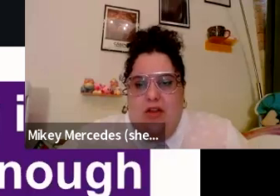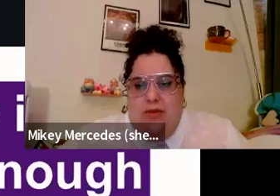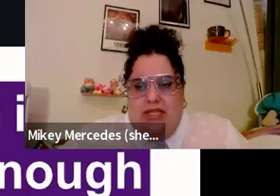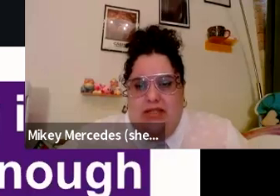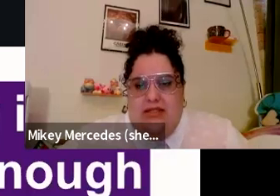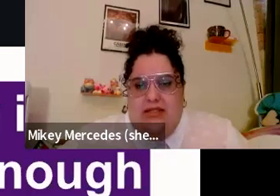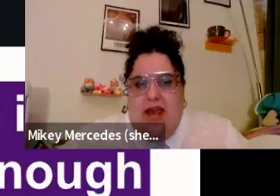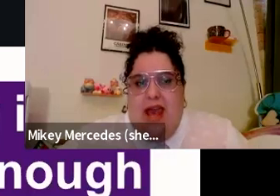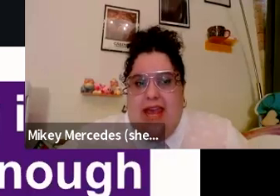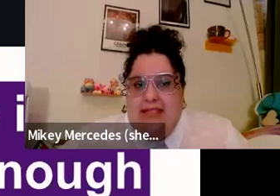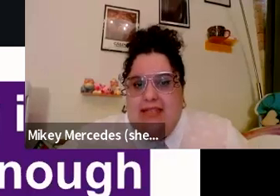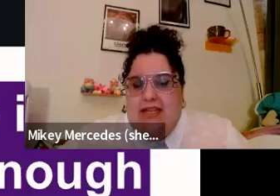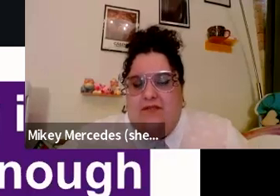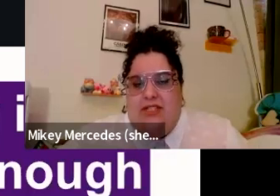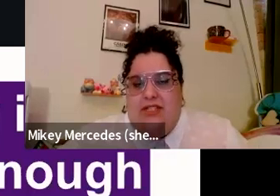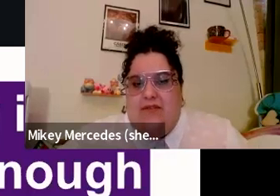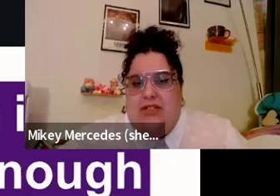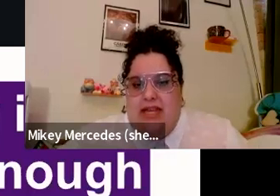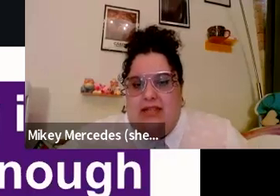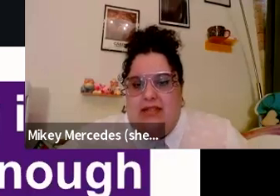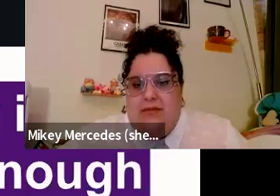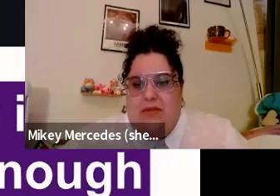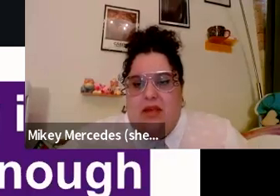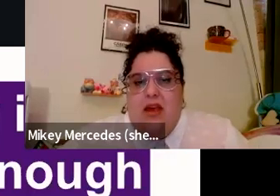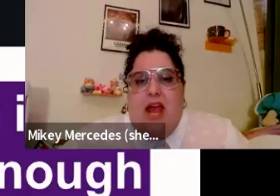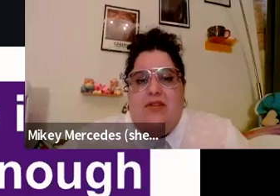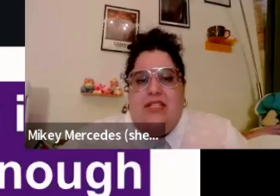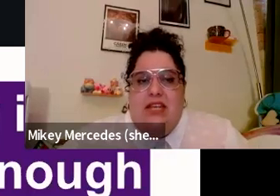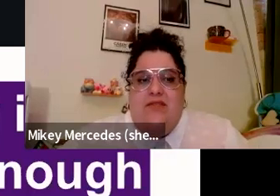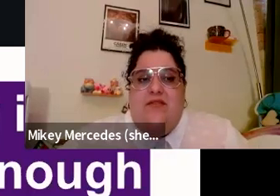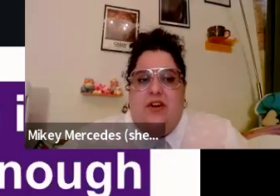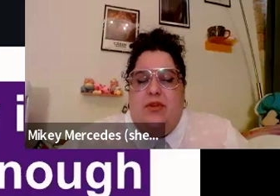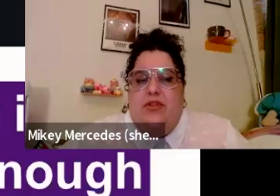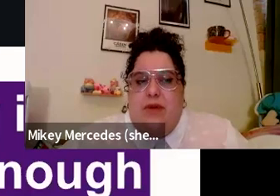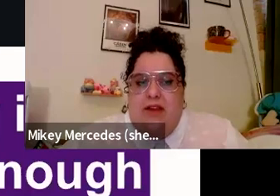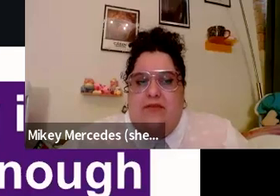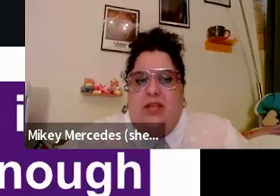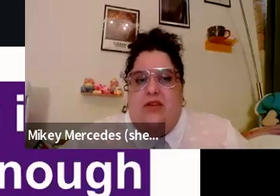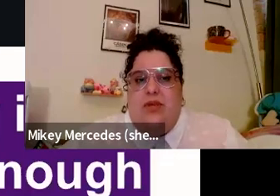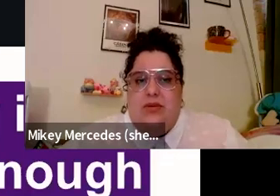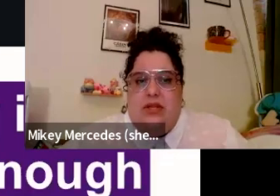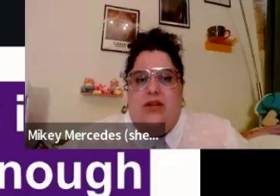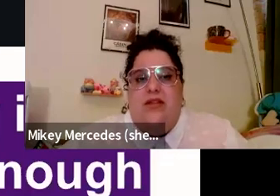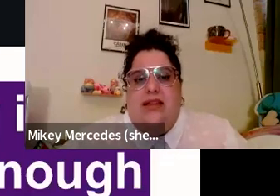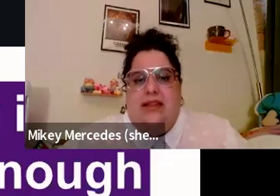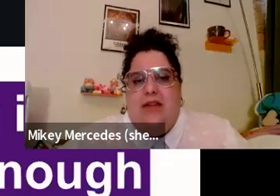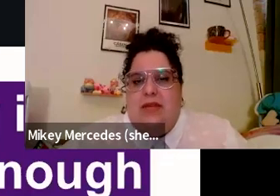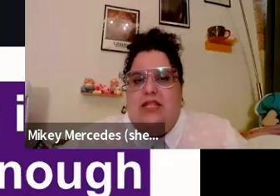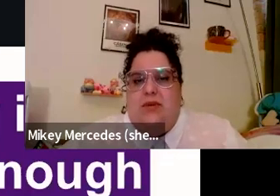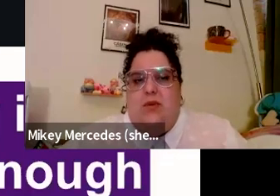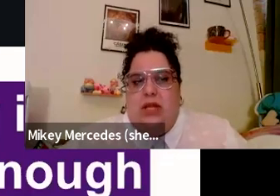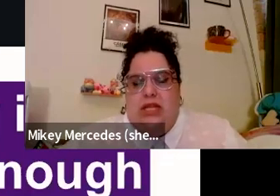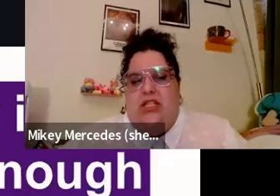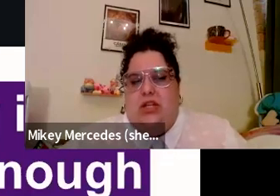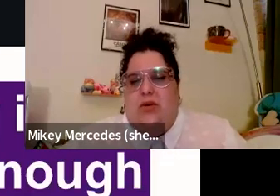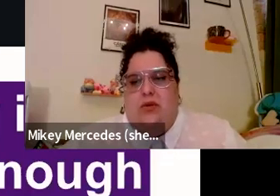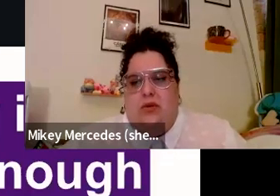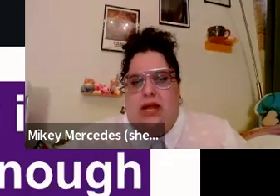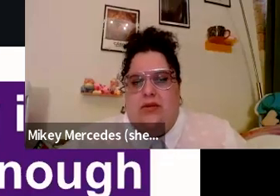is worth noting. But what really stood out to me here is the statement that she didn't realize what they were asking